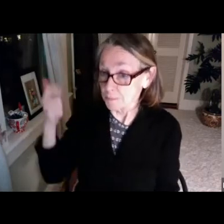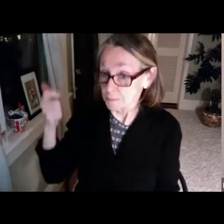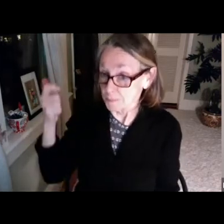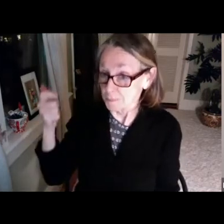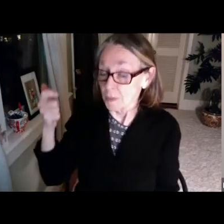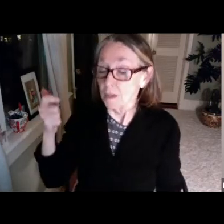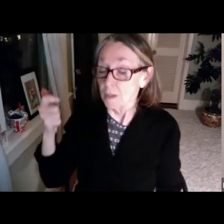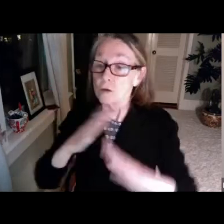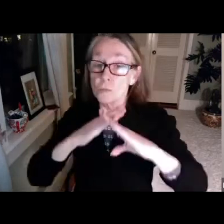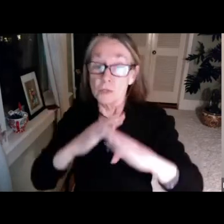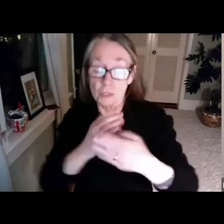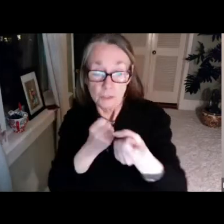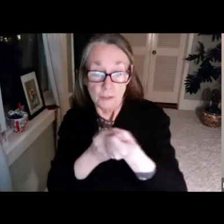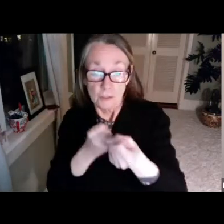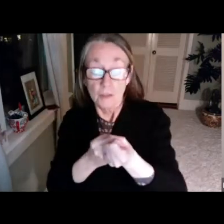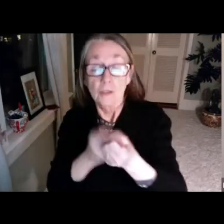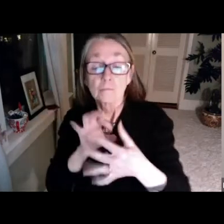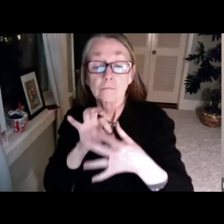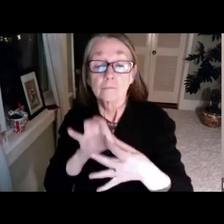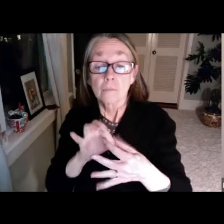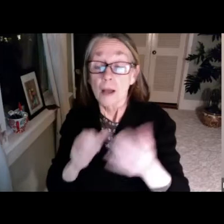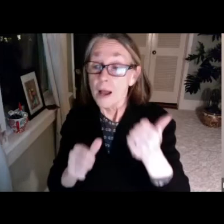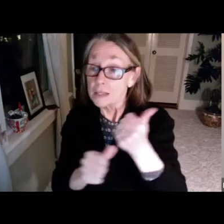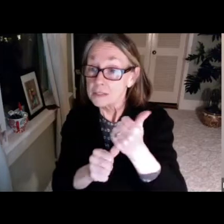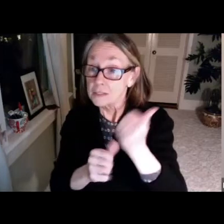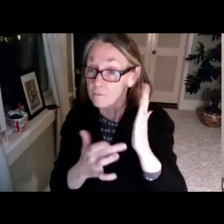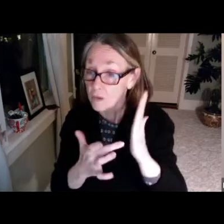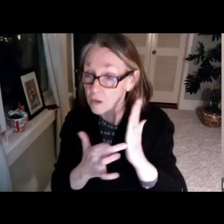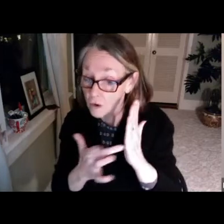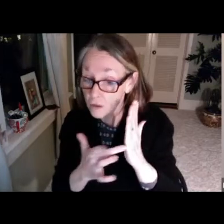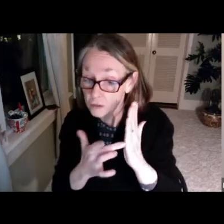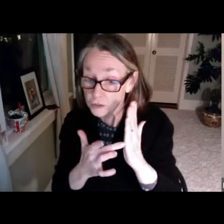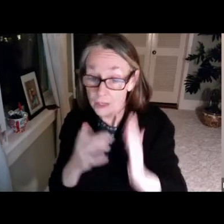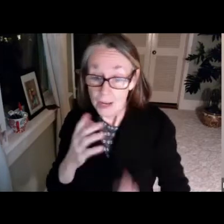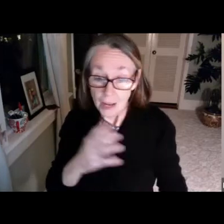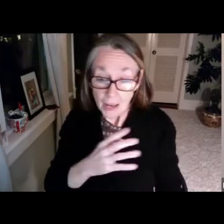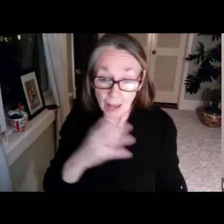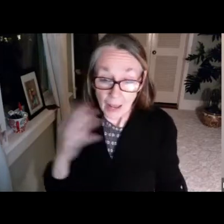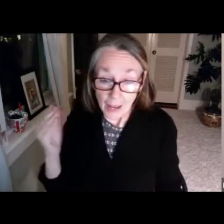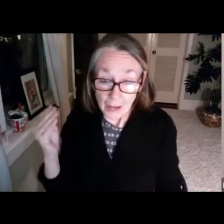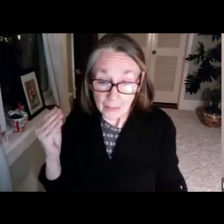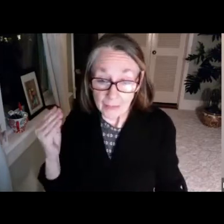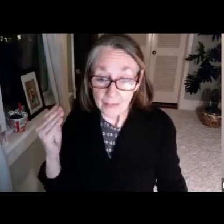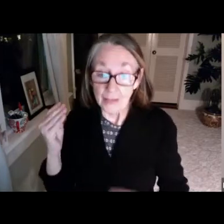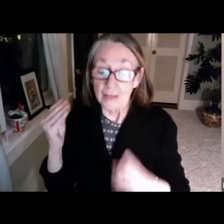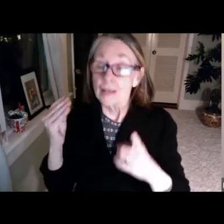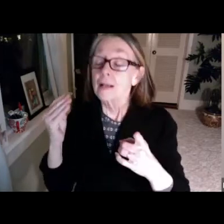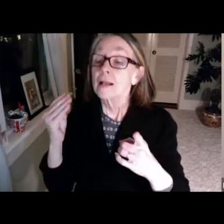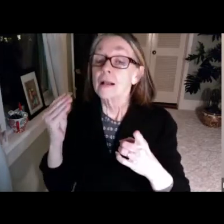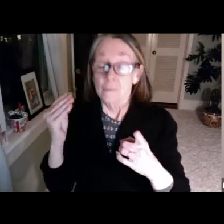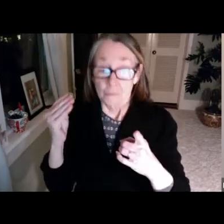advocacy regarding assistive technology, and the PAIR grant, which covers people